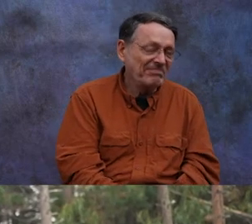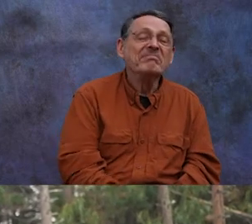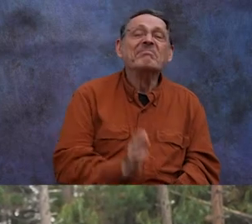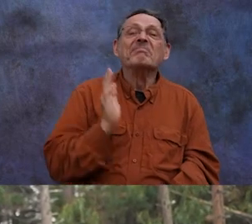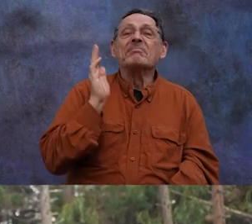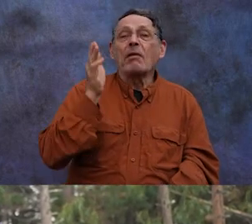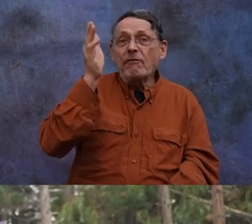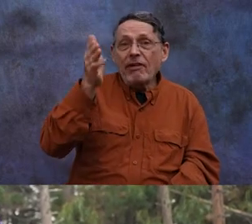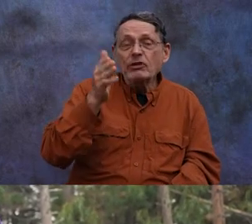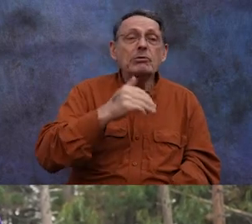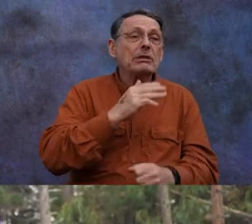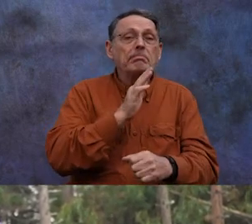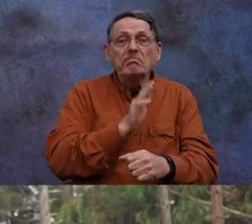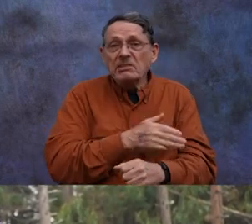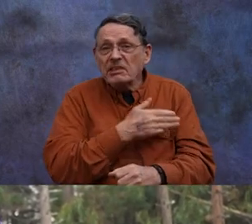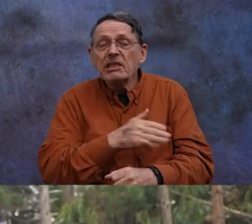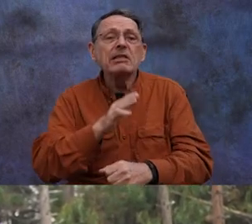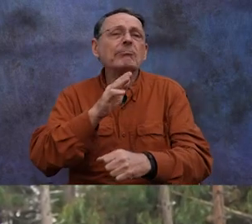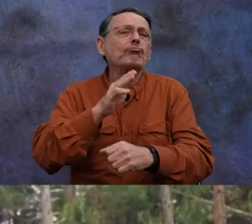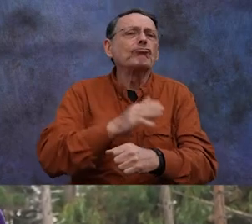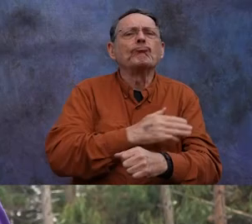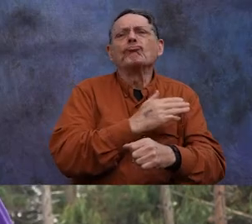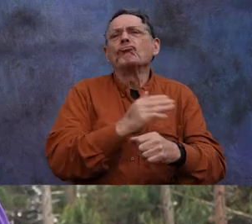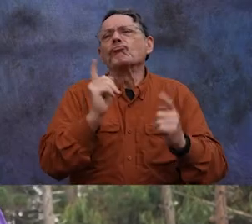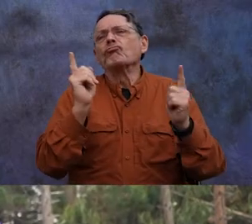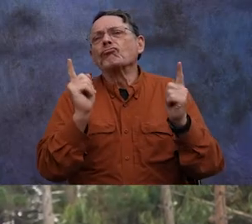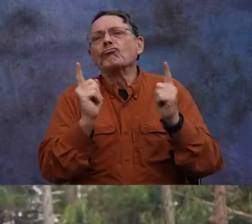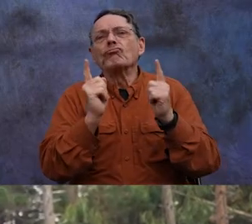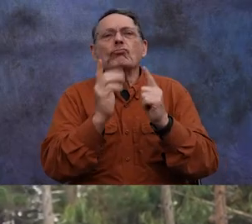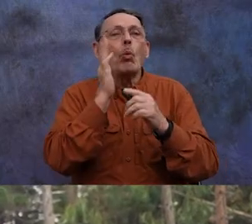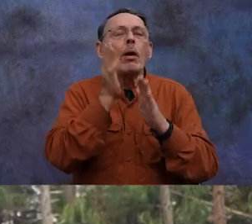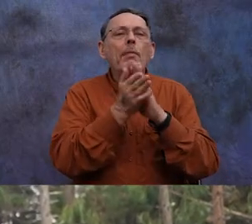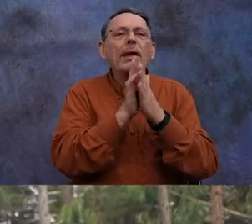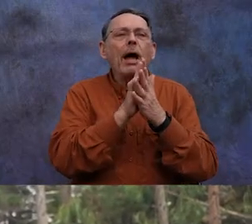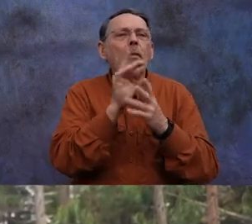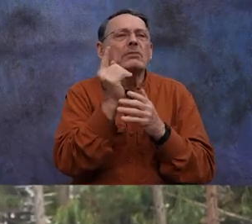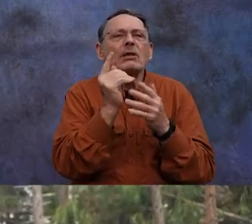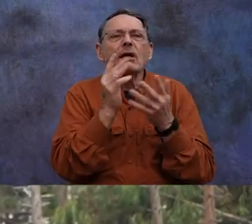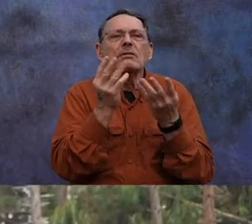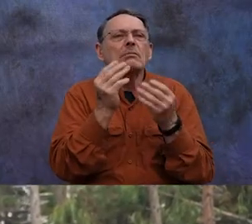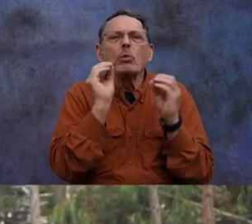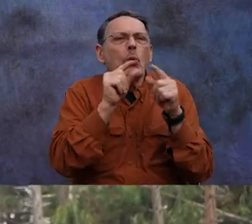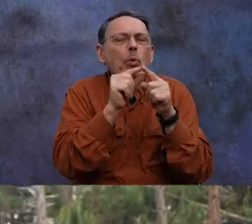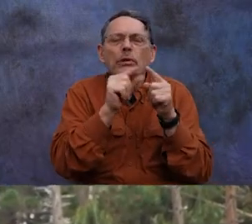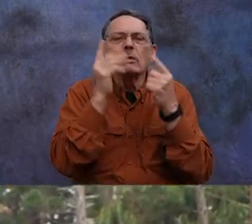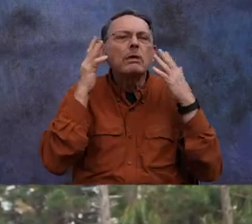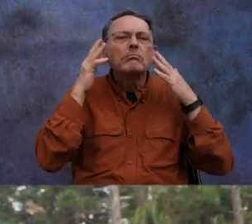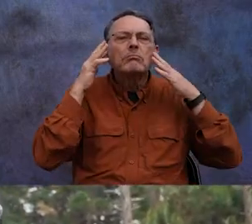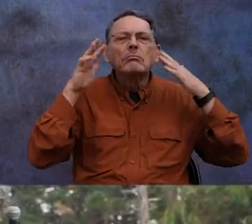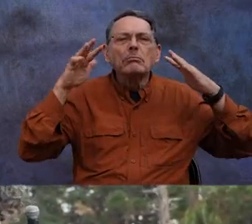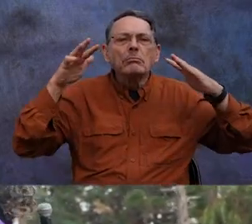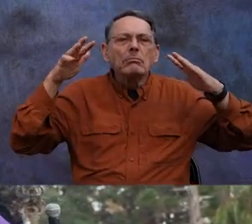eventually that singing and chanting will turn into just a sound. And that sound is like where that cone of power, that